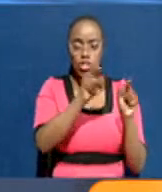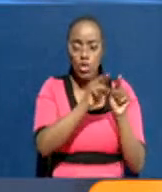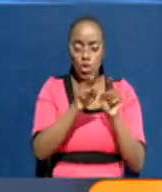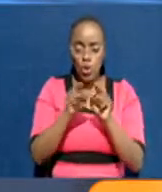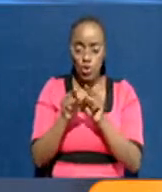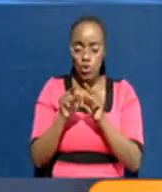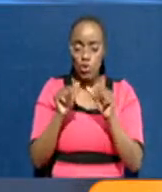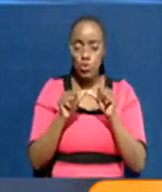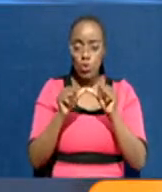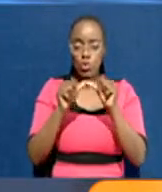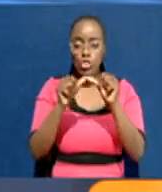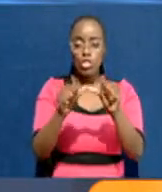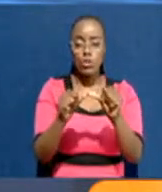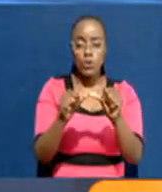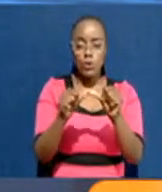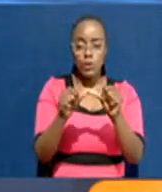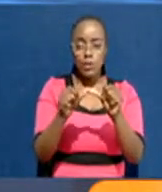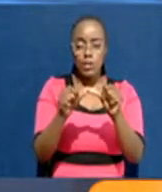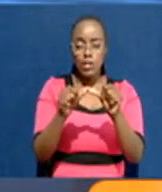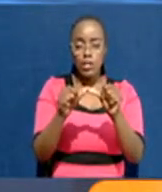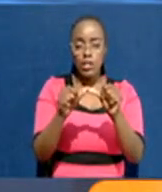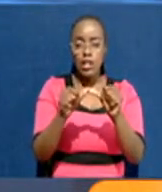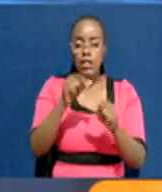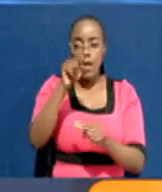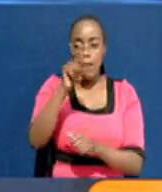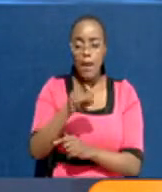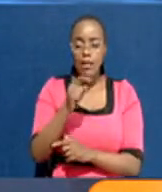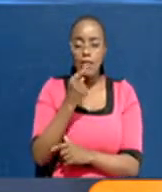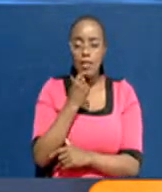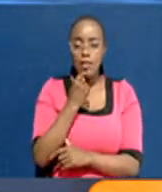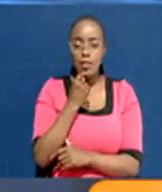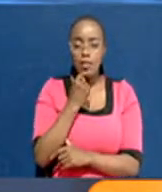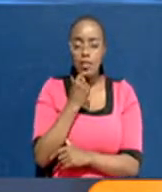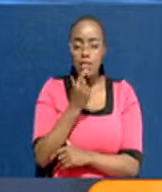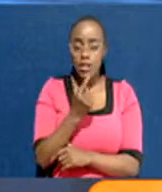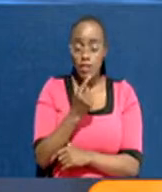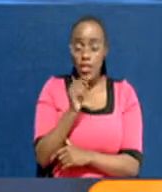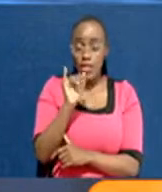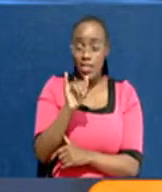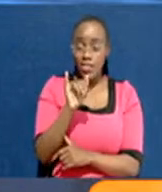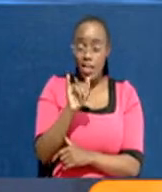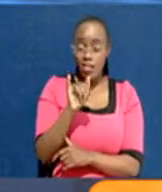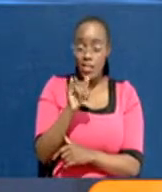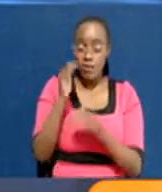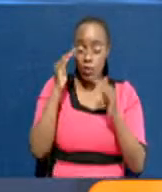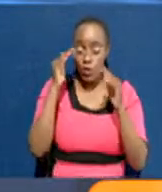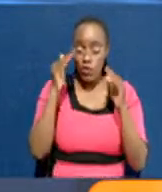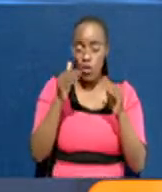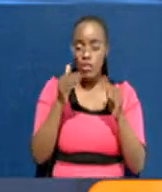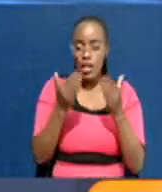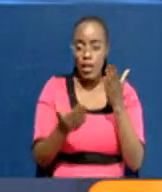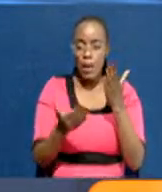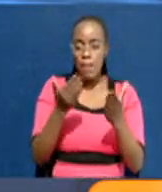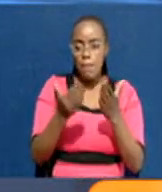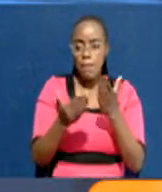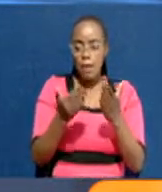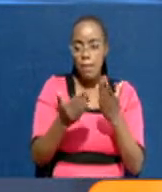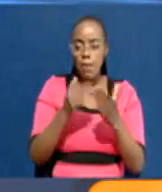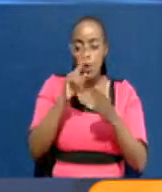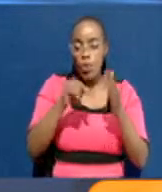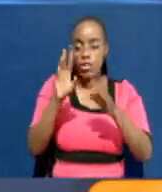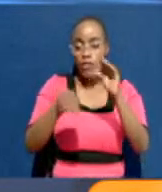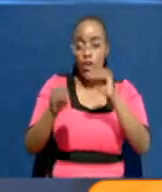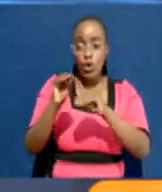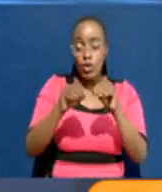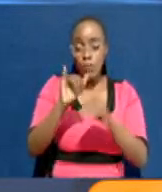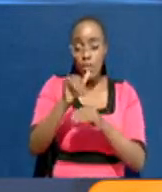We continue to be. I must say digital credit has become very affordable. And that's perhaps what contributed